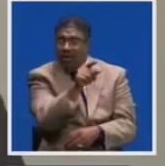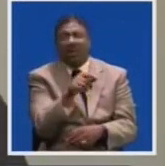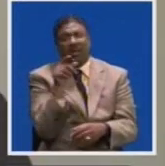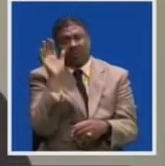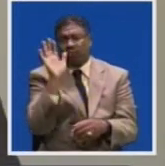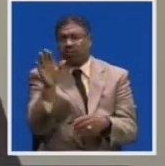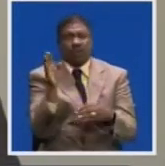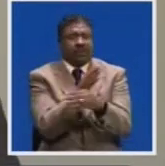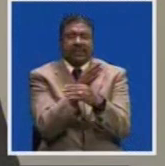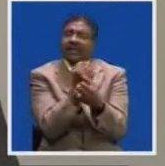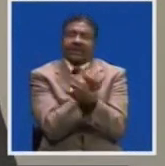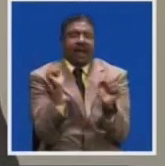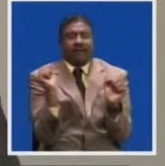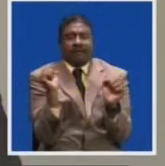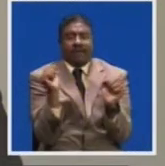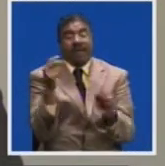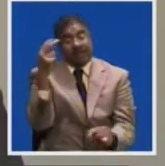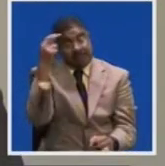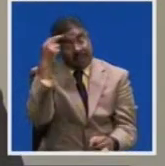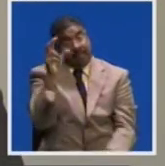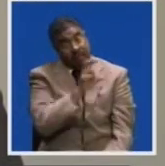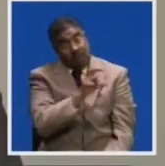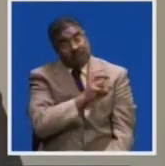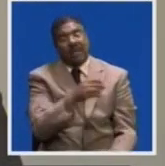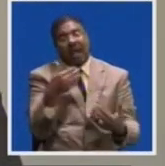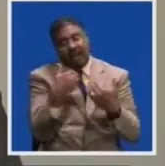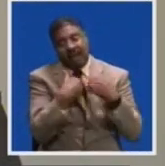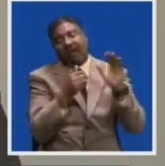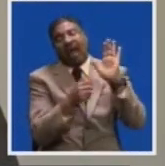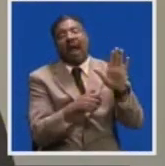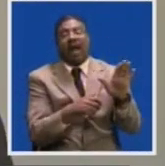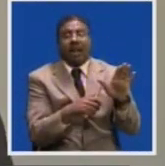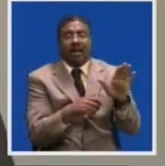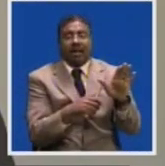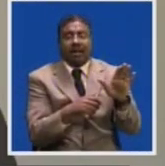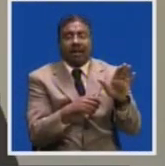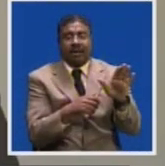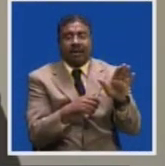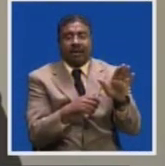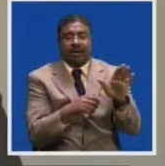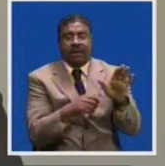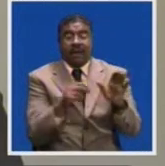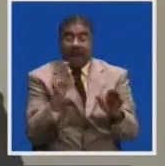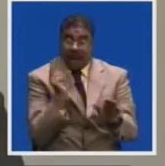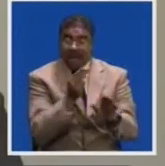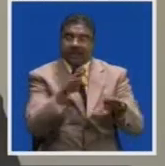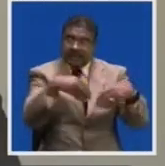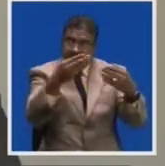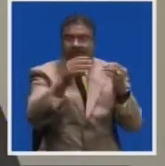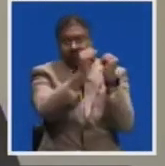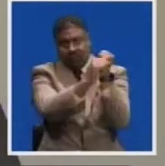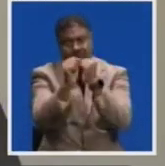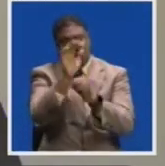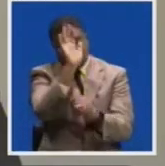I've since alerted the security to make sure that we offer protection to